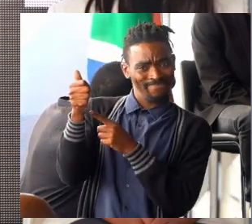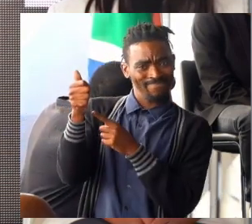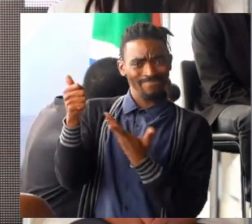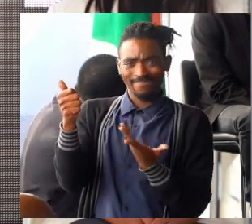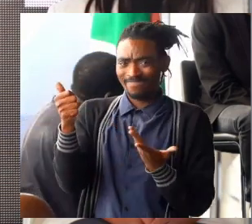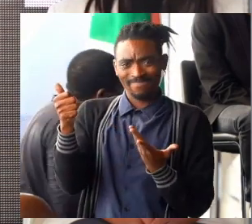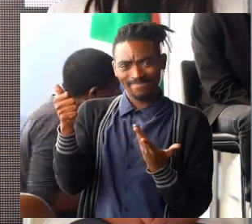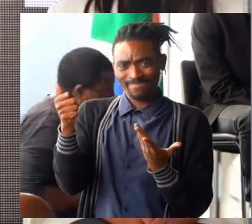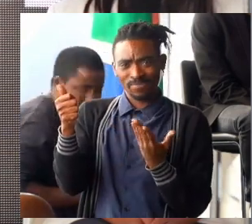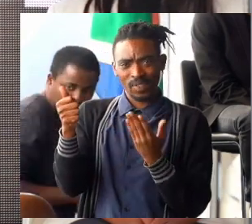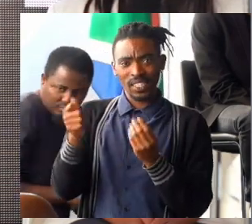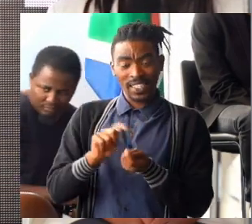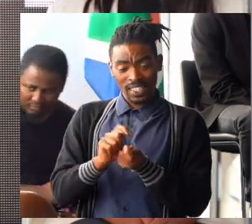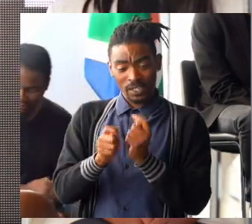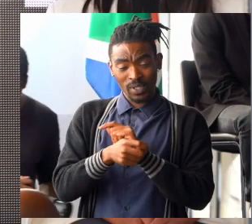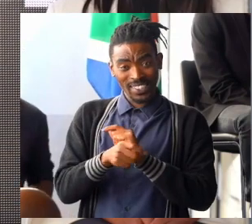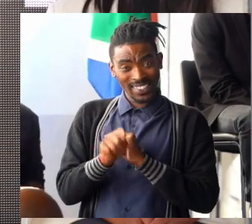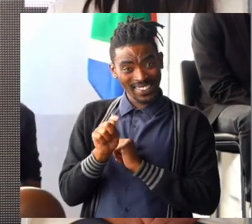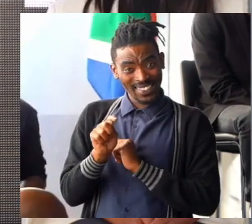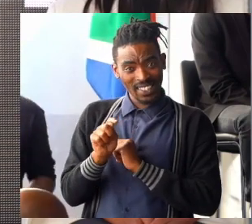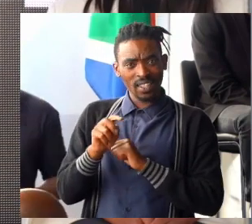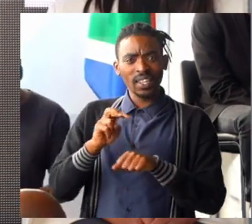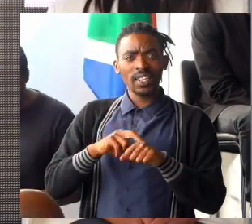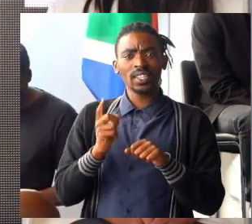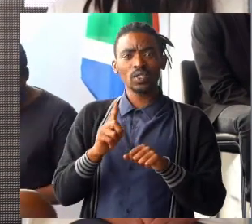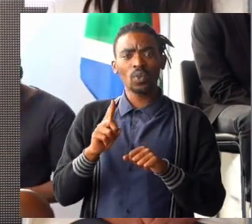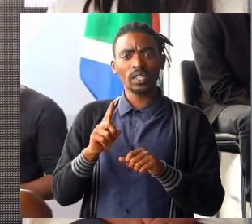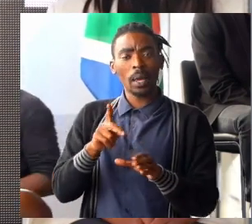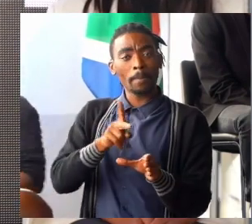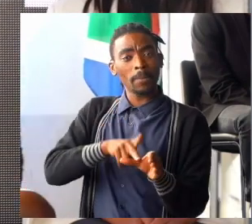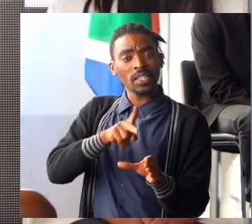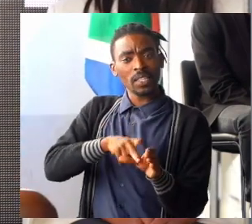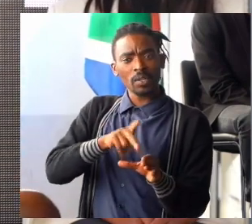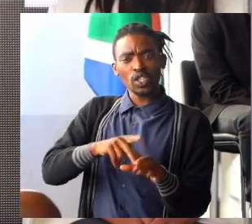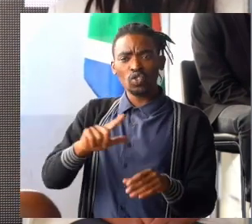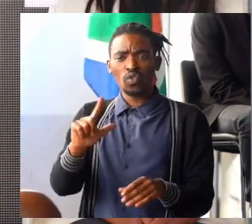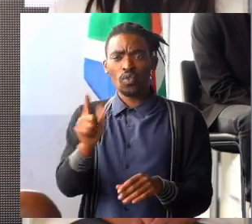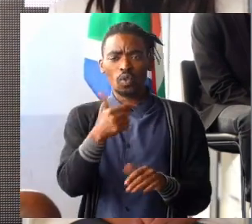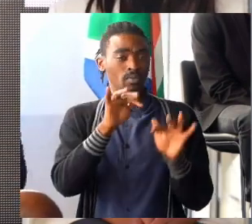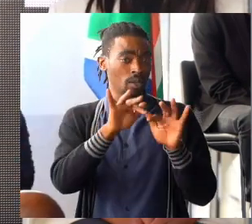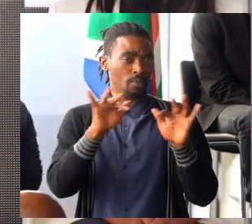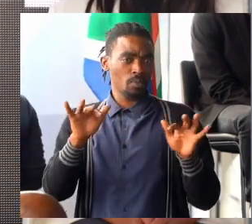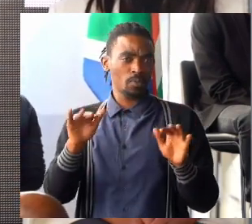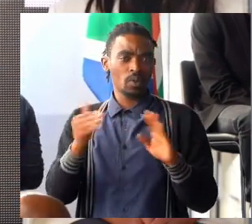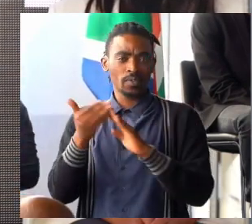That level of transformation needs the participation of all of society.